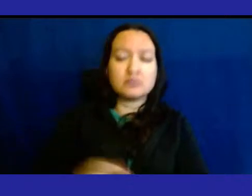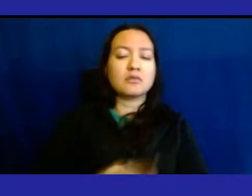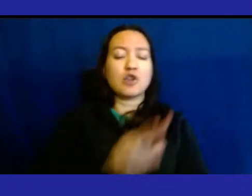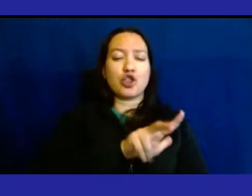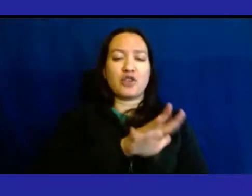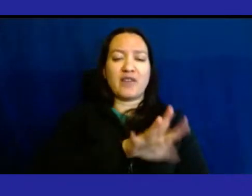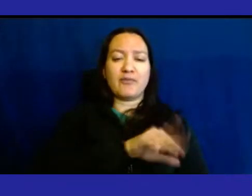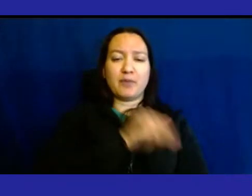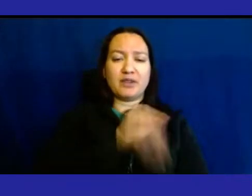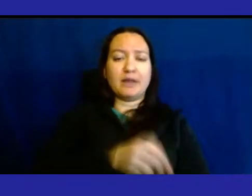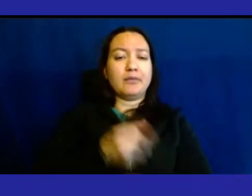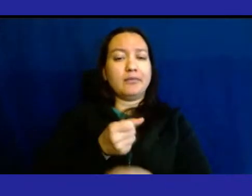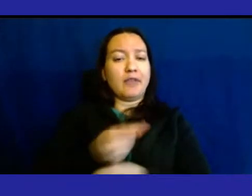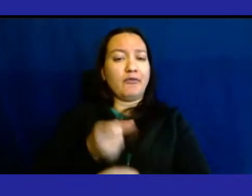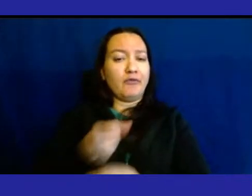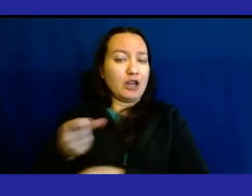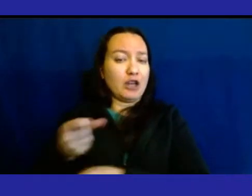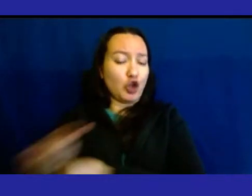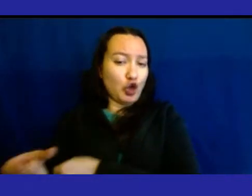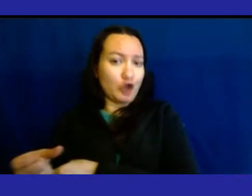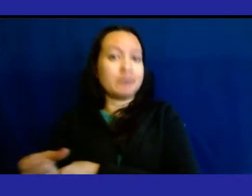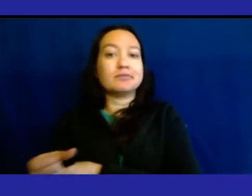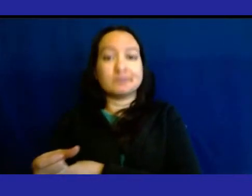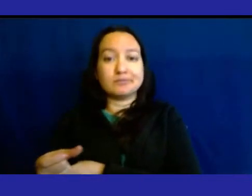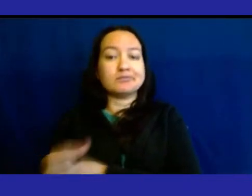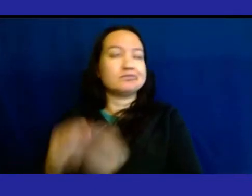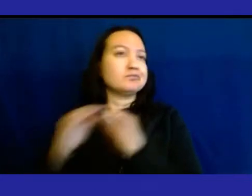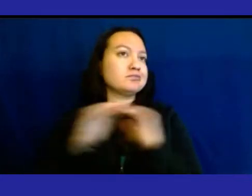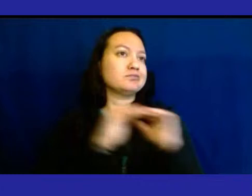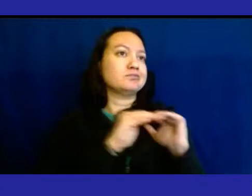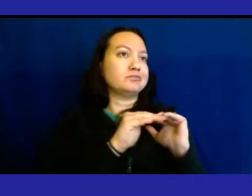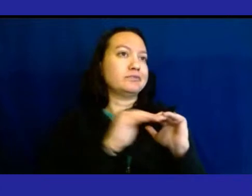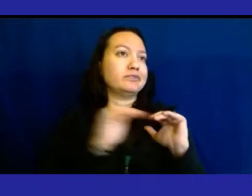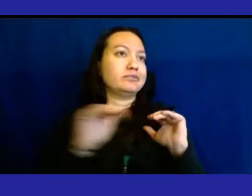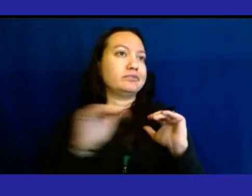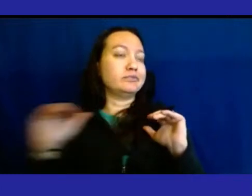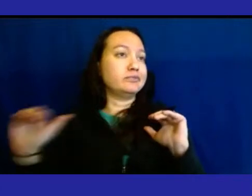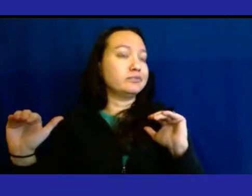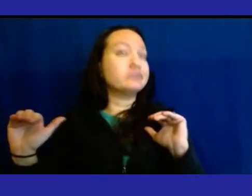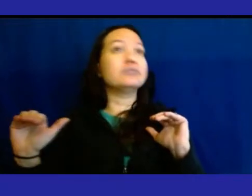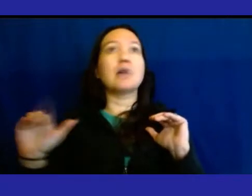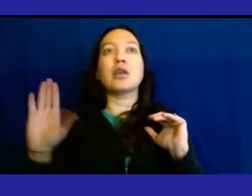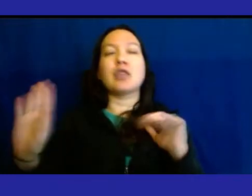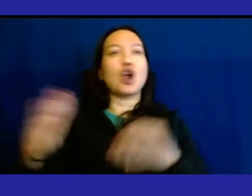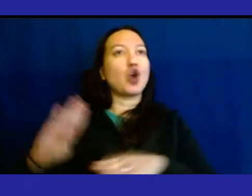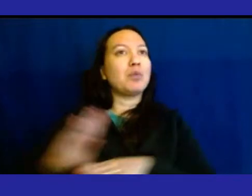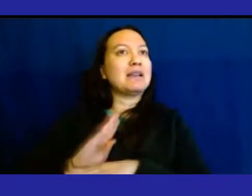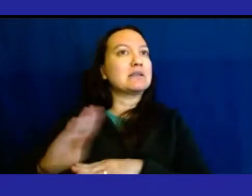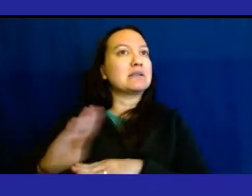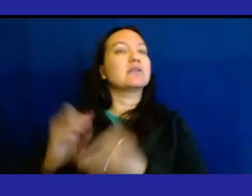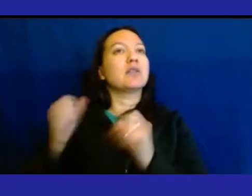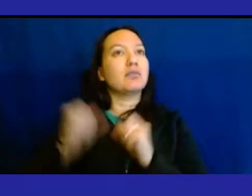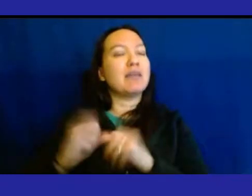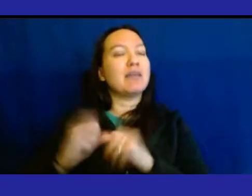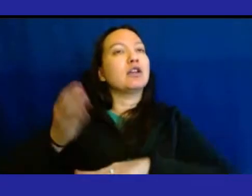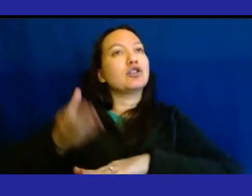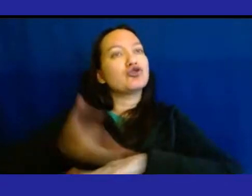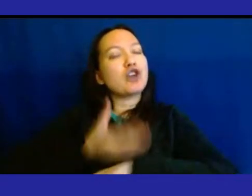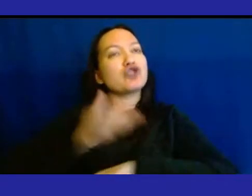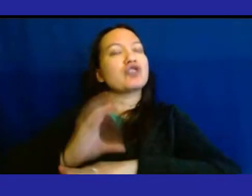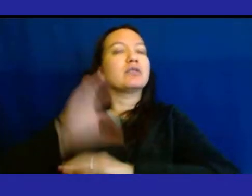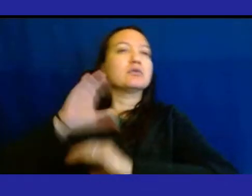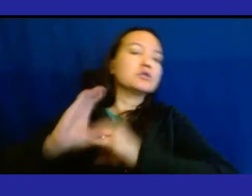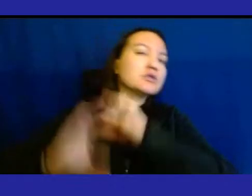over year, and that's actually pretty consistent with the book of business that they have. So a lot of construction projects sub out